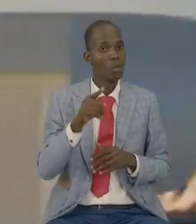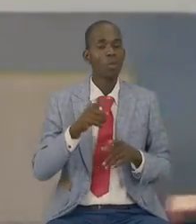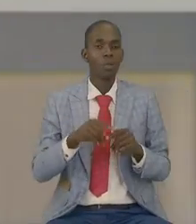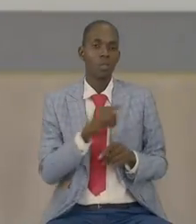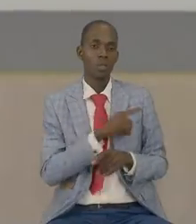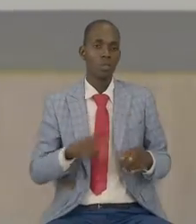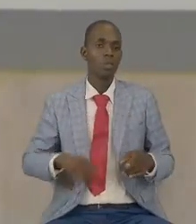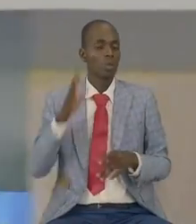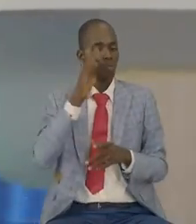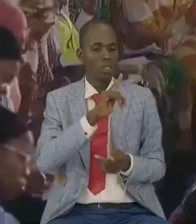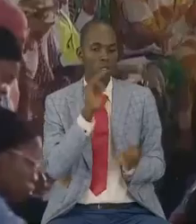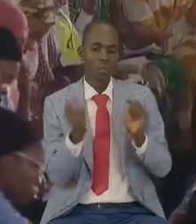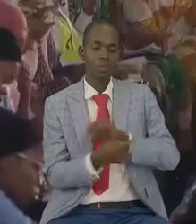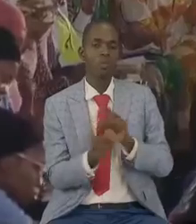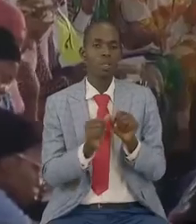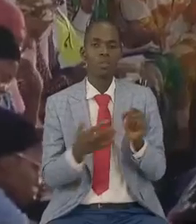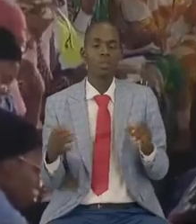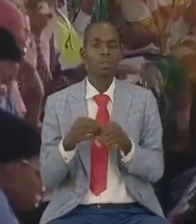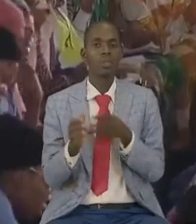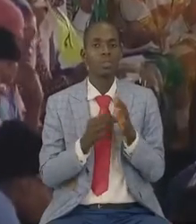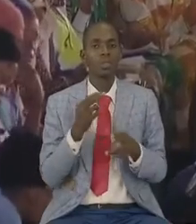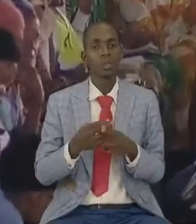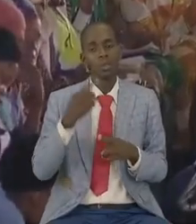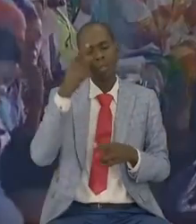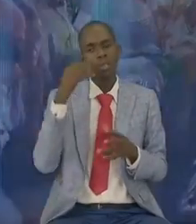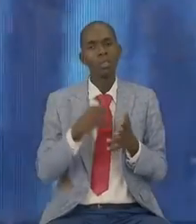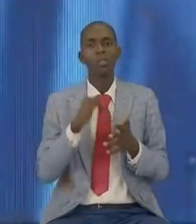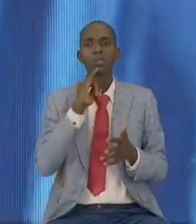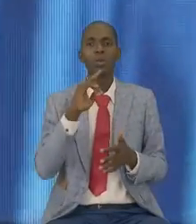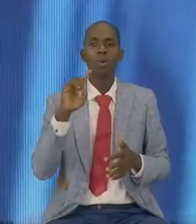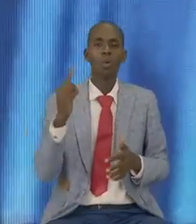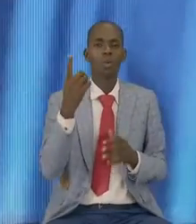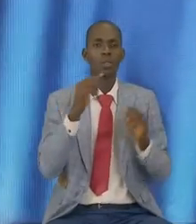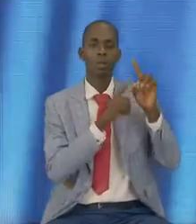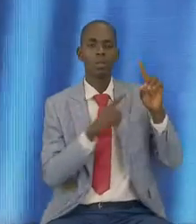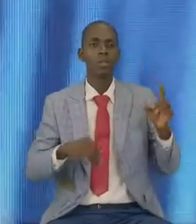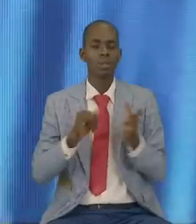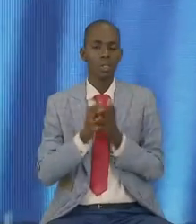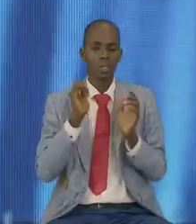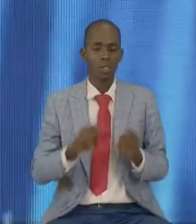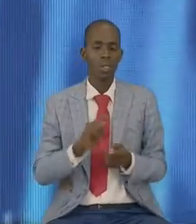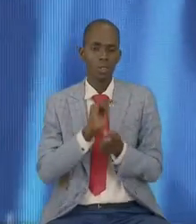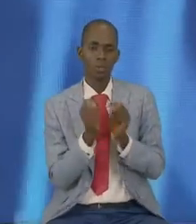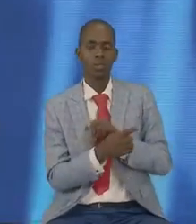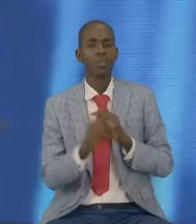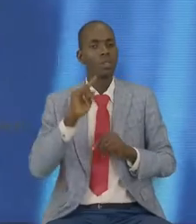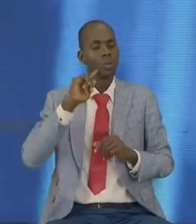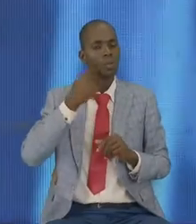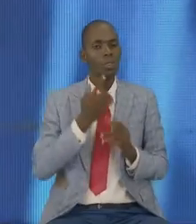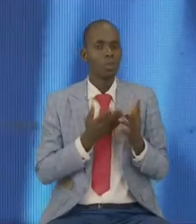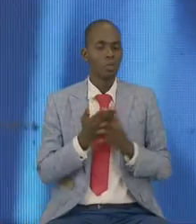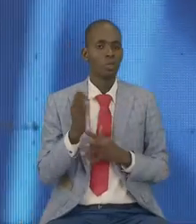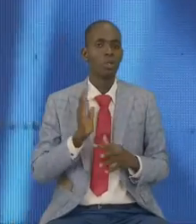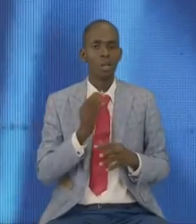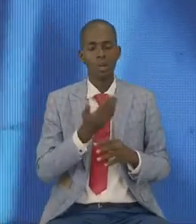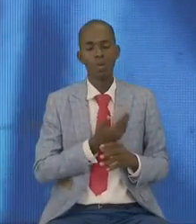transform everything. Because it's only the Lord that can transform the bitter through our